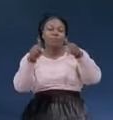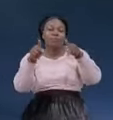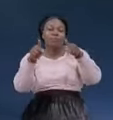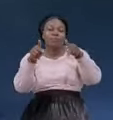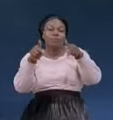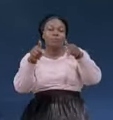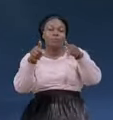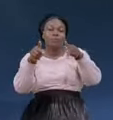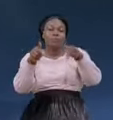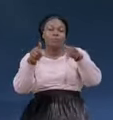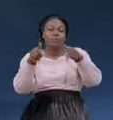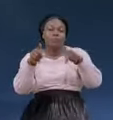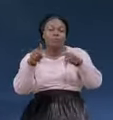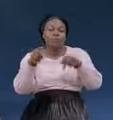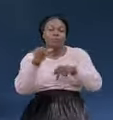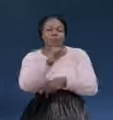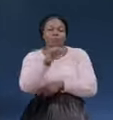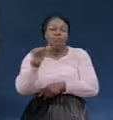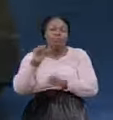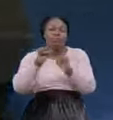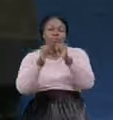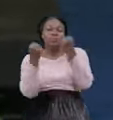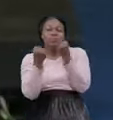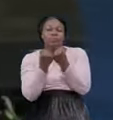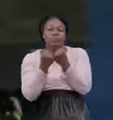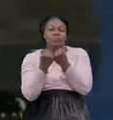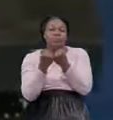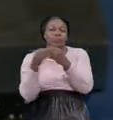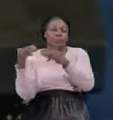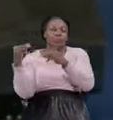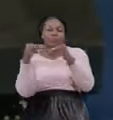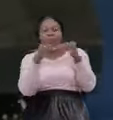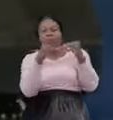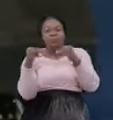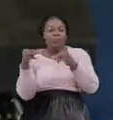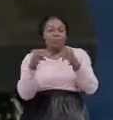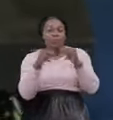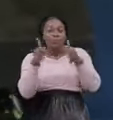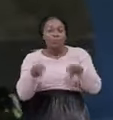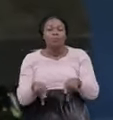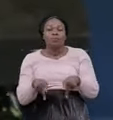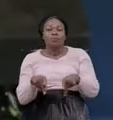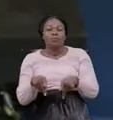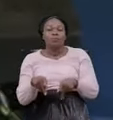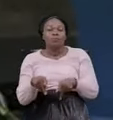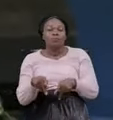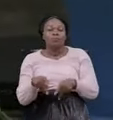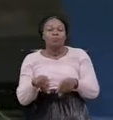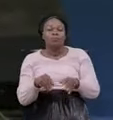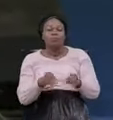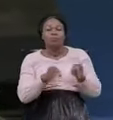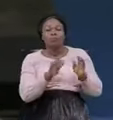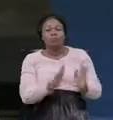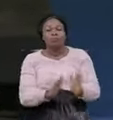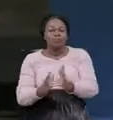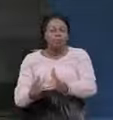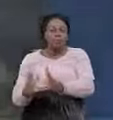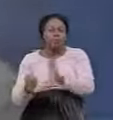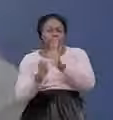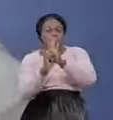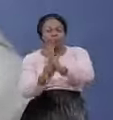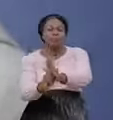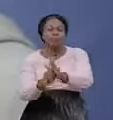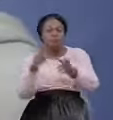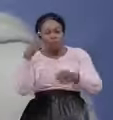I'm a social media influencer. I'm a beacon of modesty and civility, setting examples for others to follow, respecting